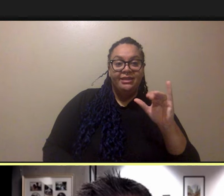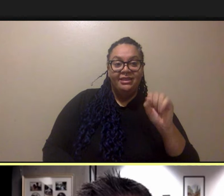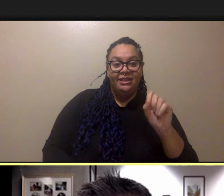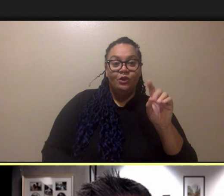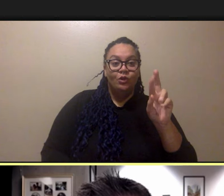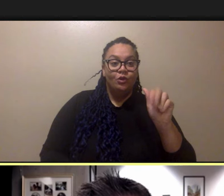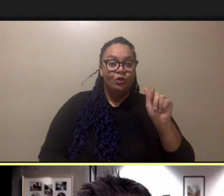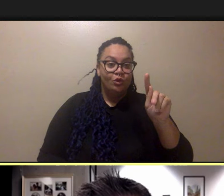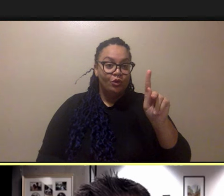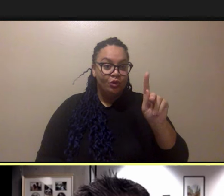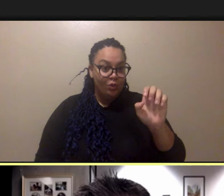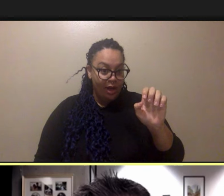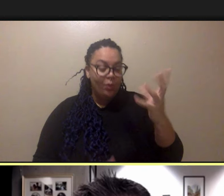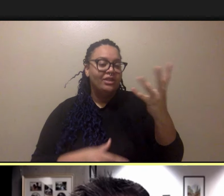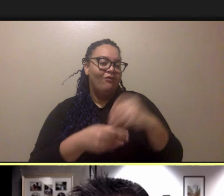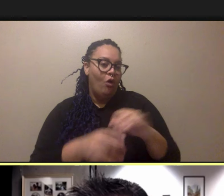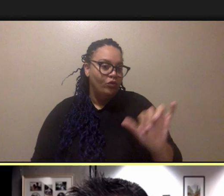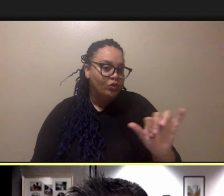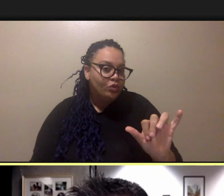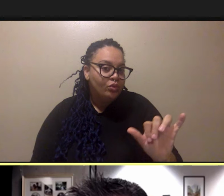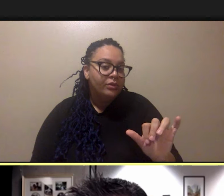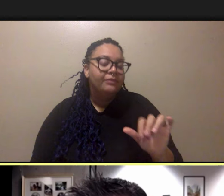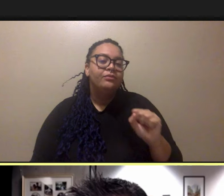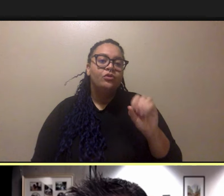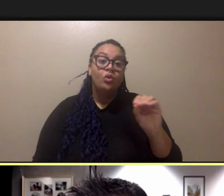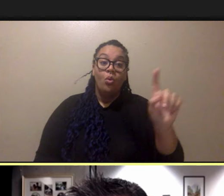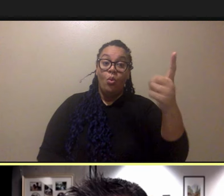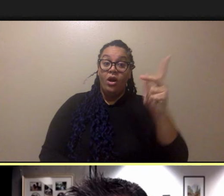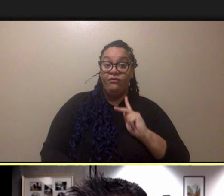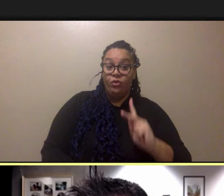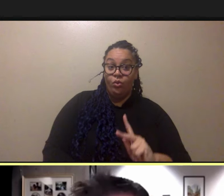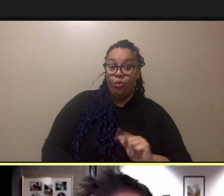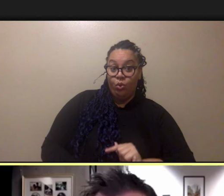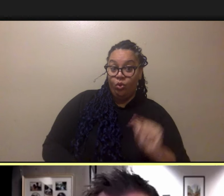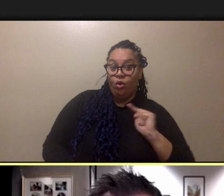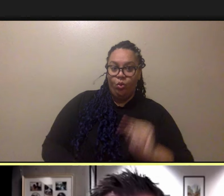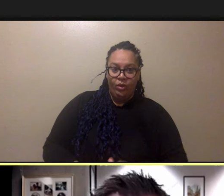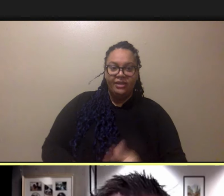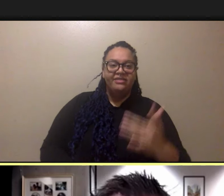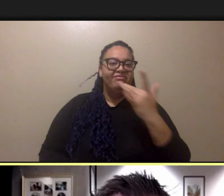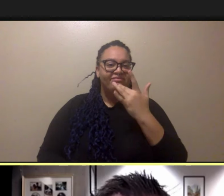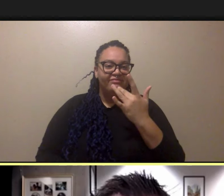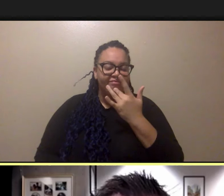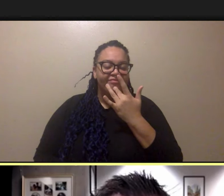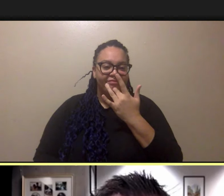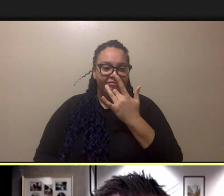And Hakluyt did not go himself. One of the Queen's favorite